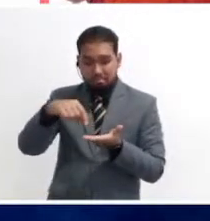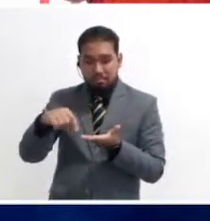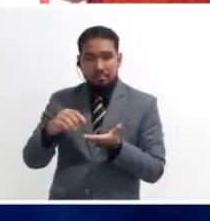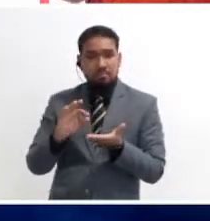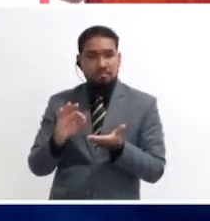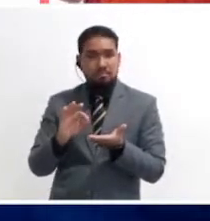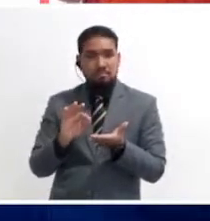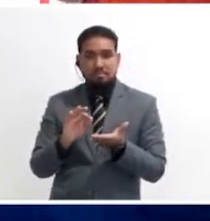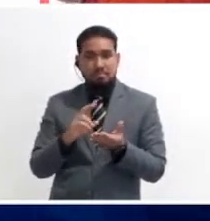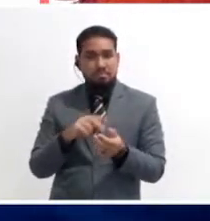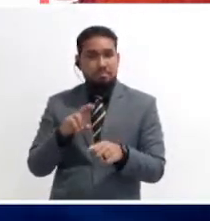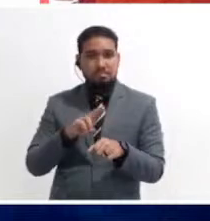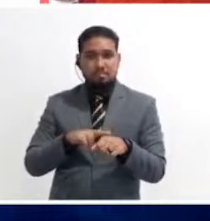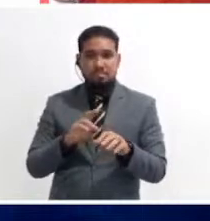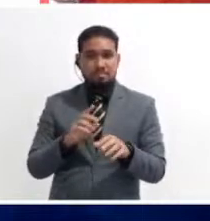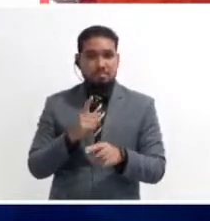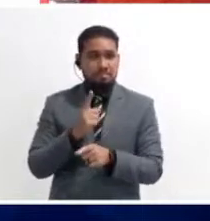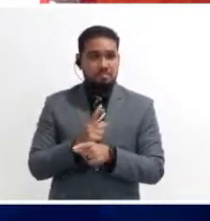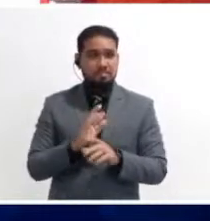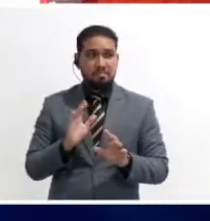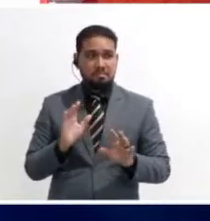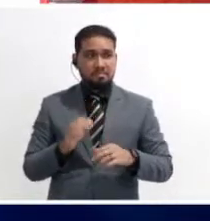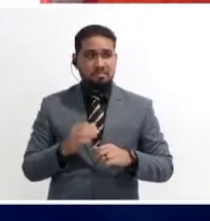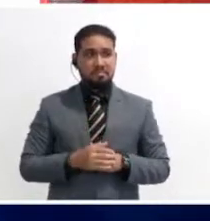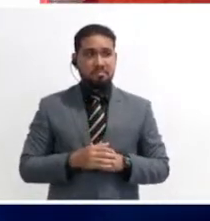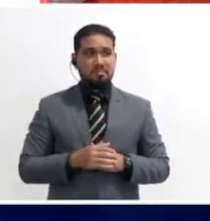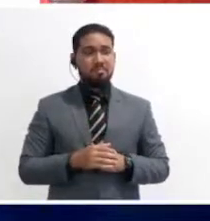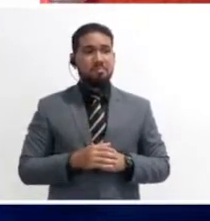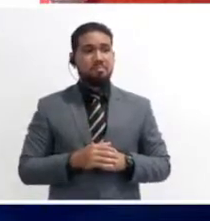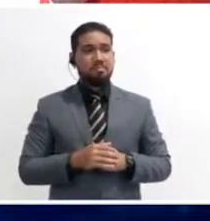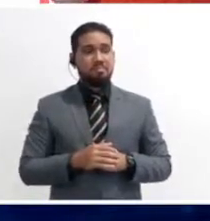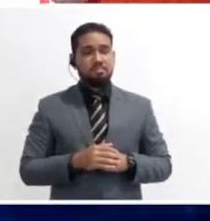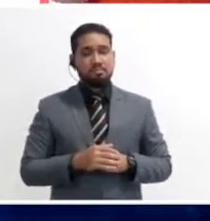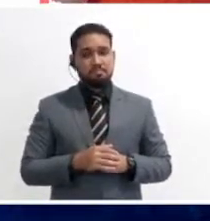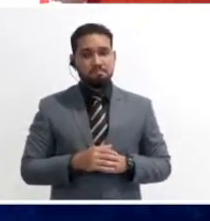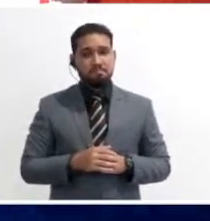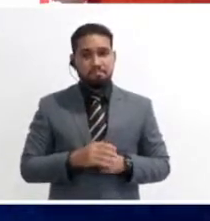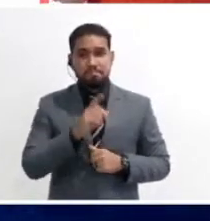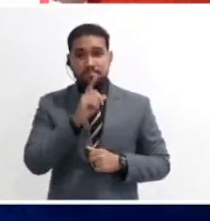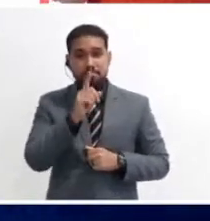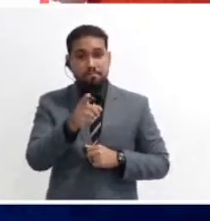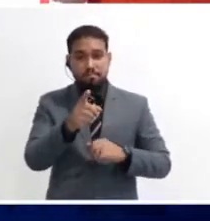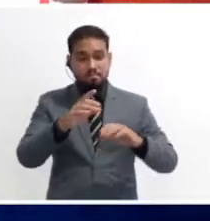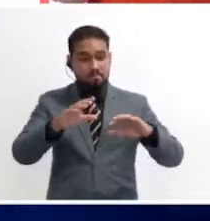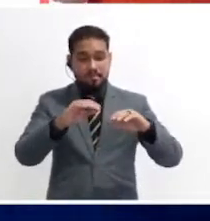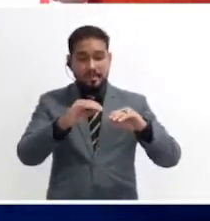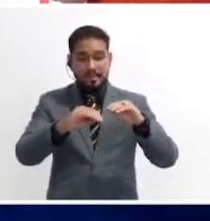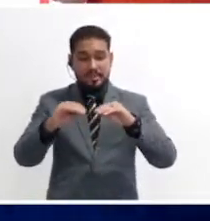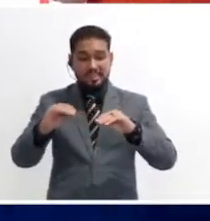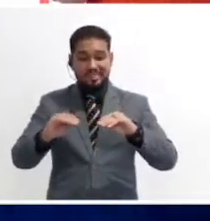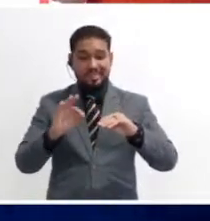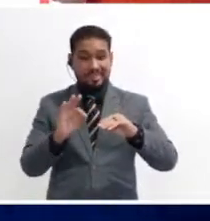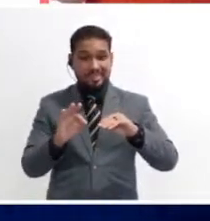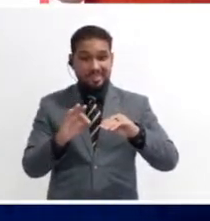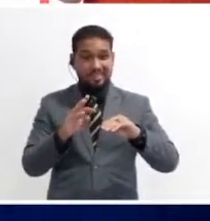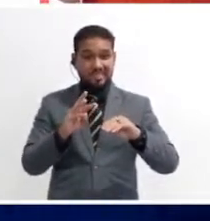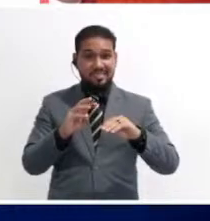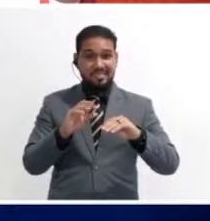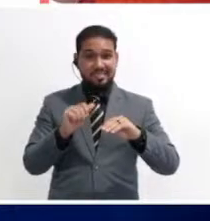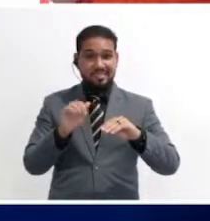So wafer level package is really not much of a package to it, a few thin film layers and a